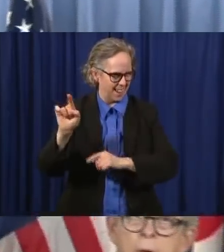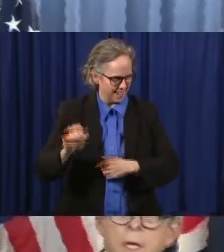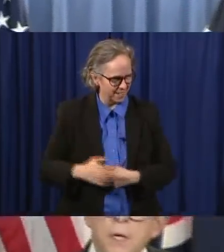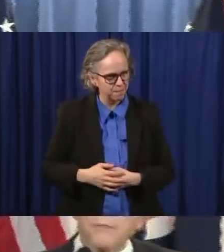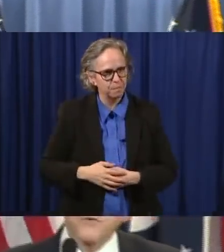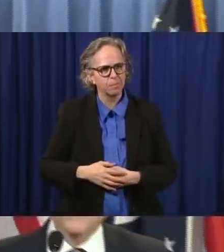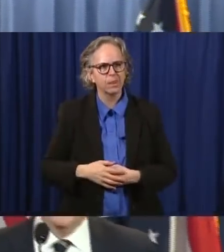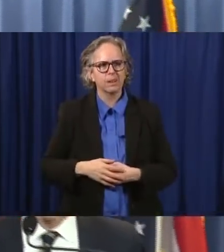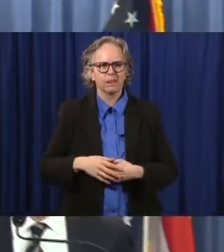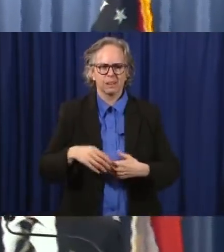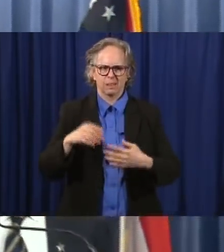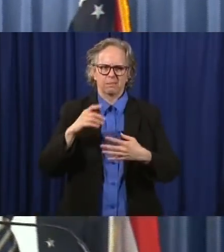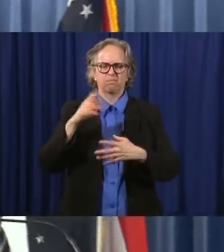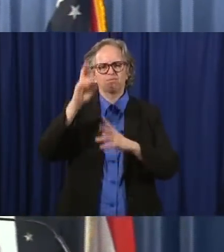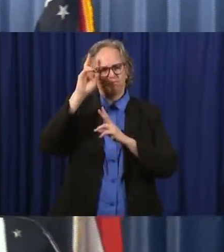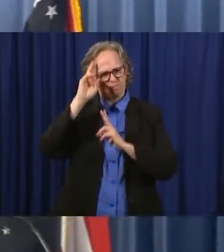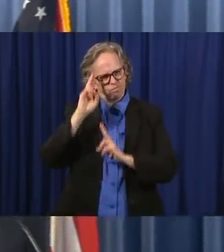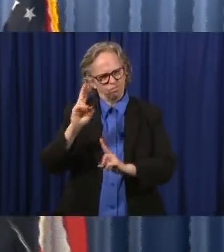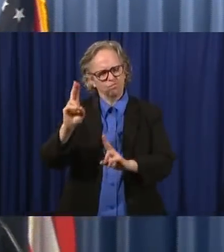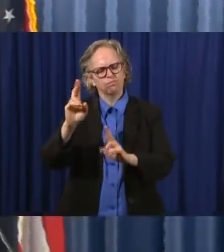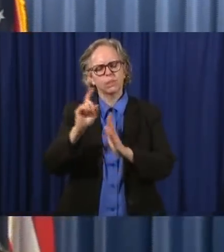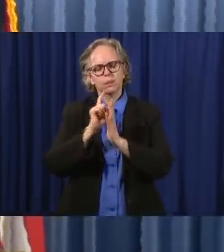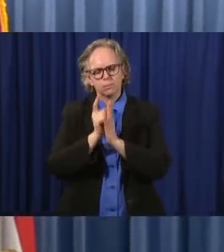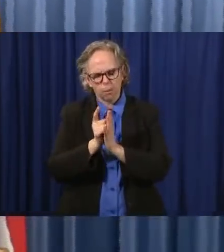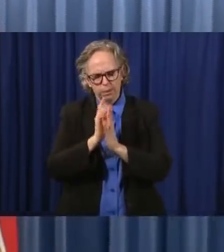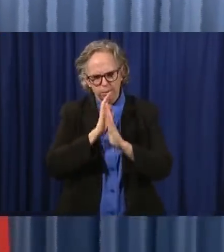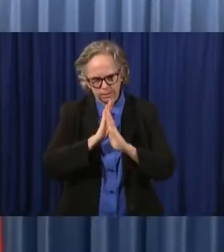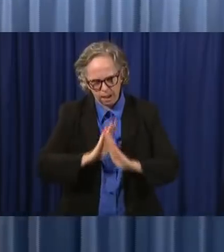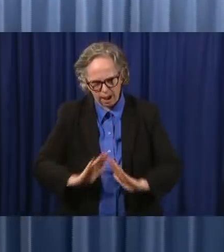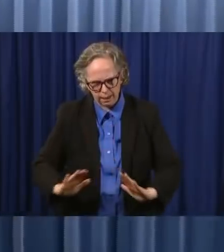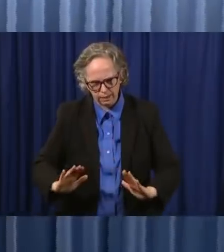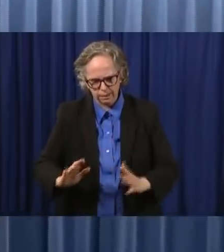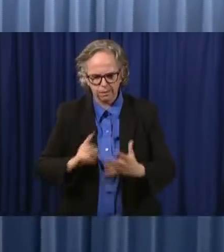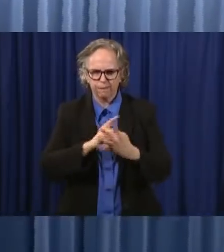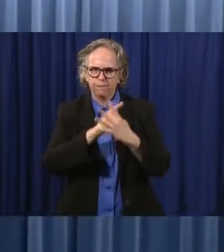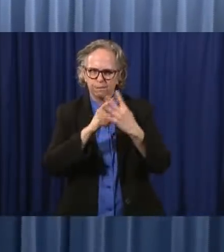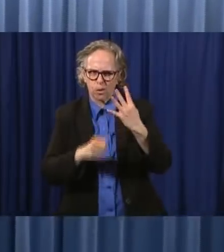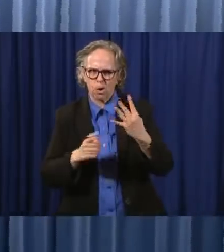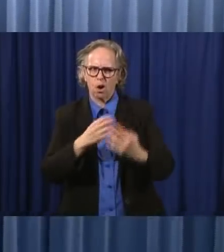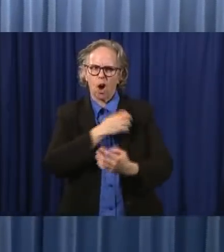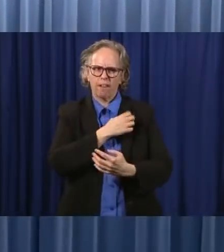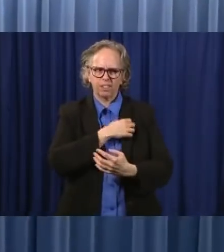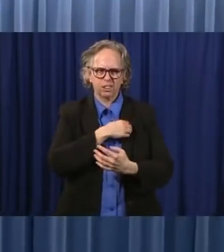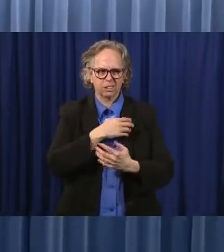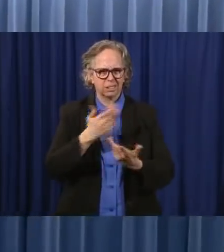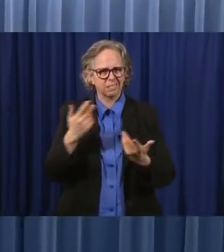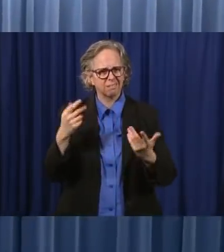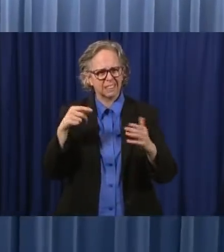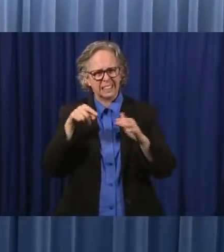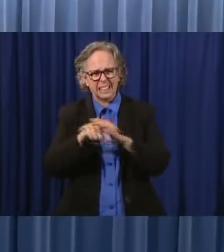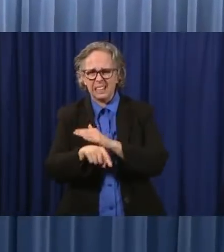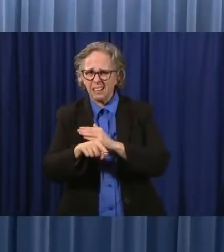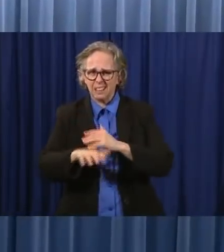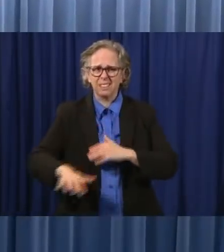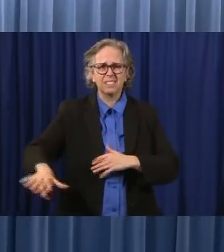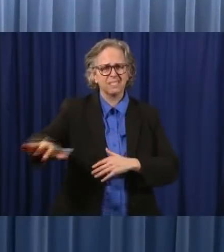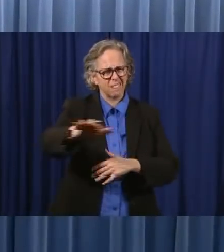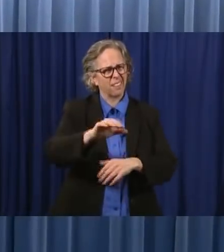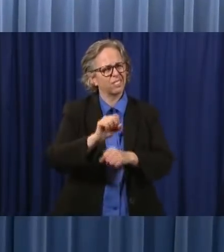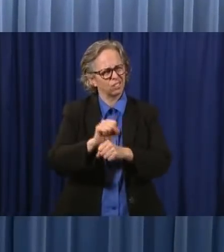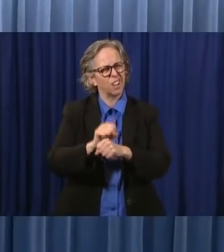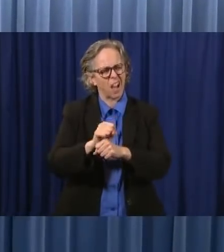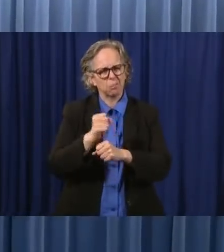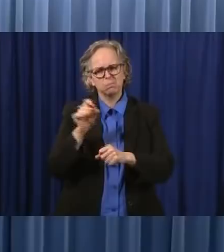officers, for every officer who's been killed in the line of duty in the past, and also to